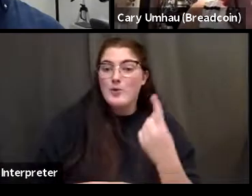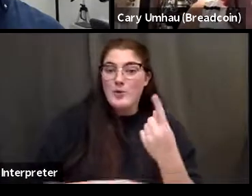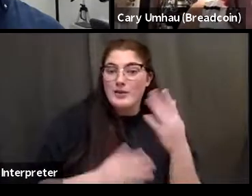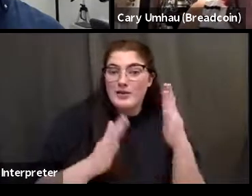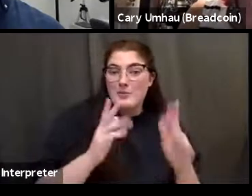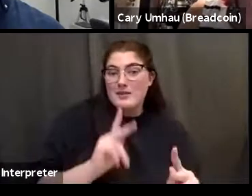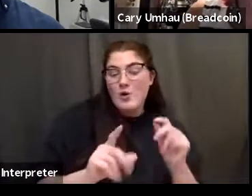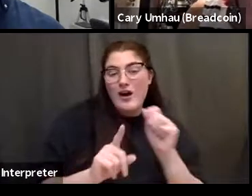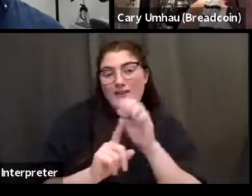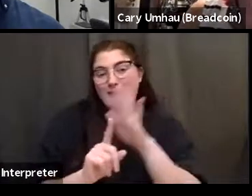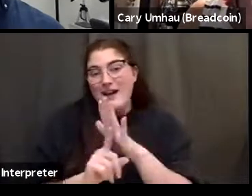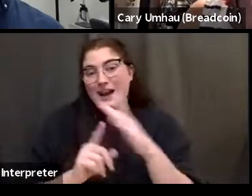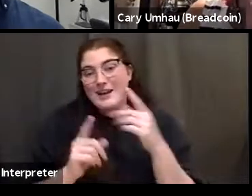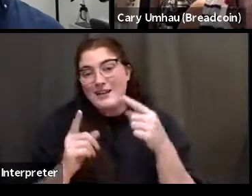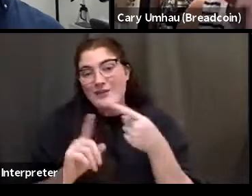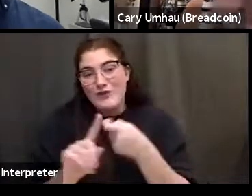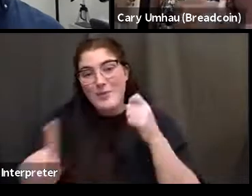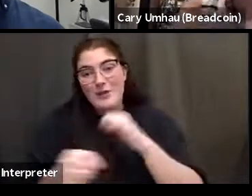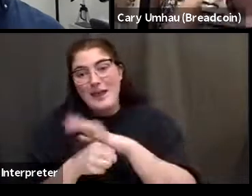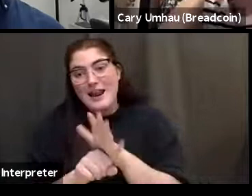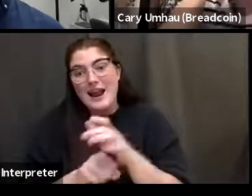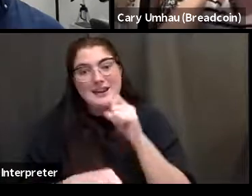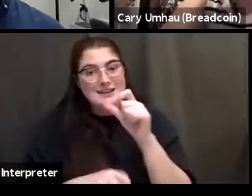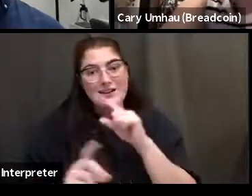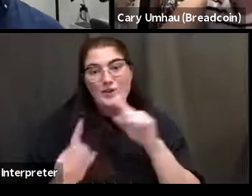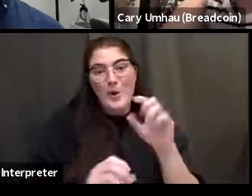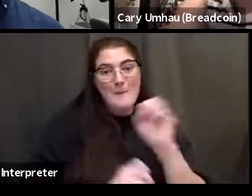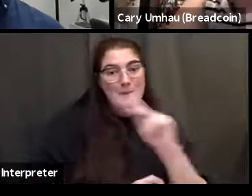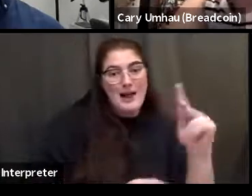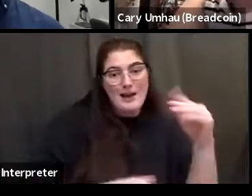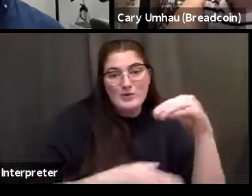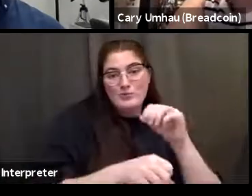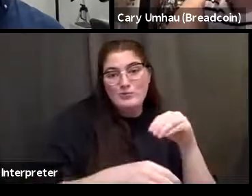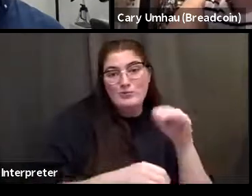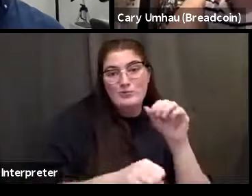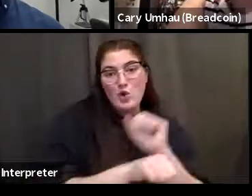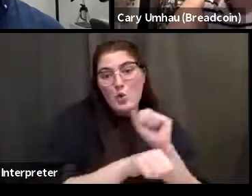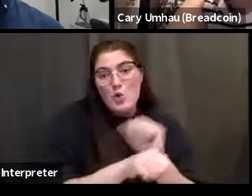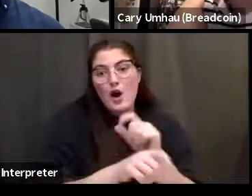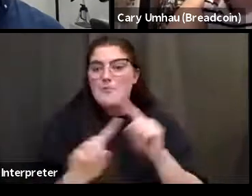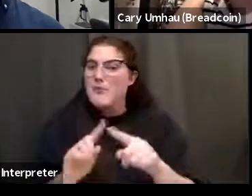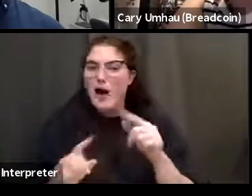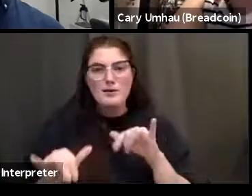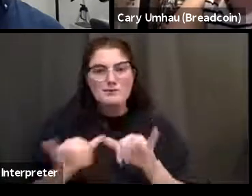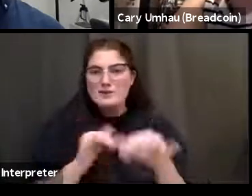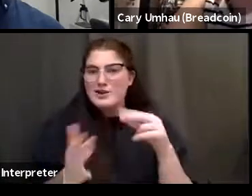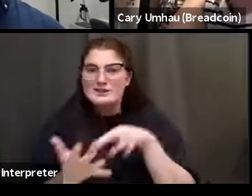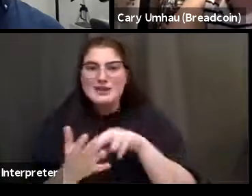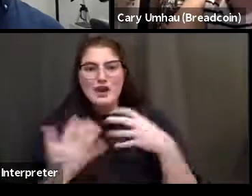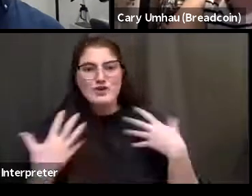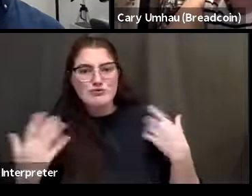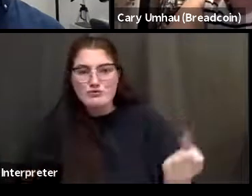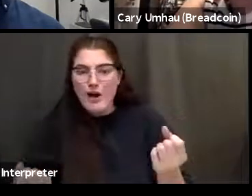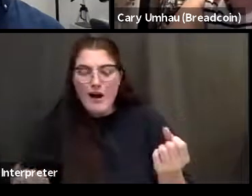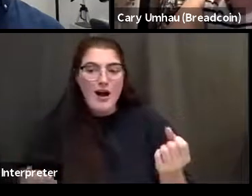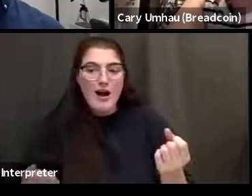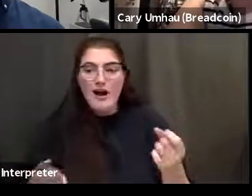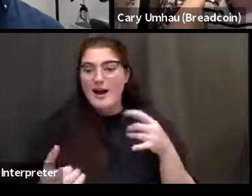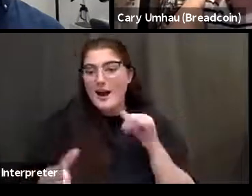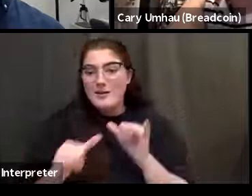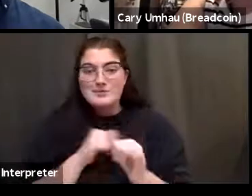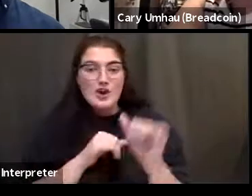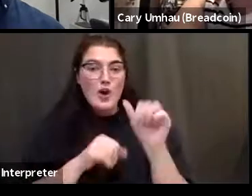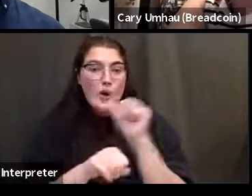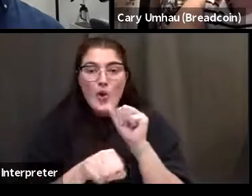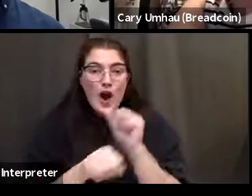pandemic, didn't, you know, get to go back to work. But, you know, I'm still standing strong. And I'm still, you know,